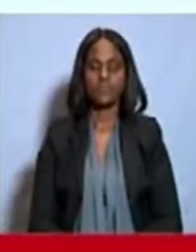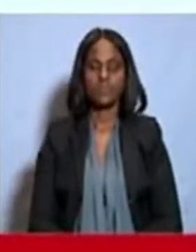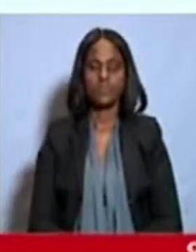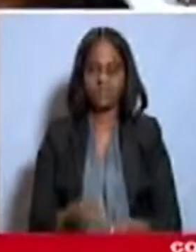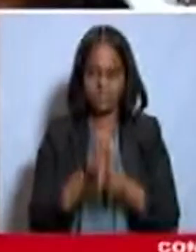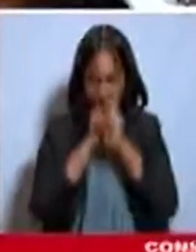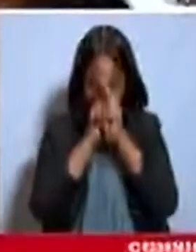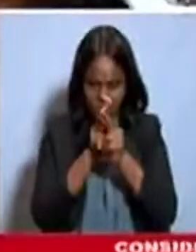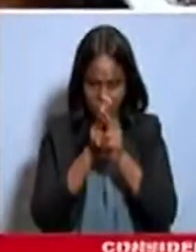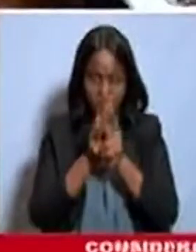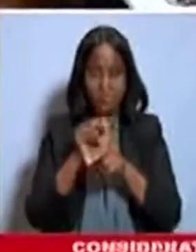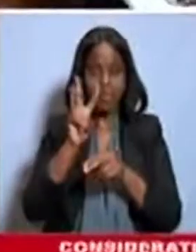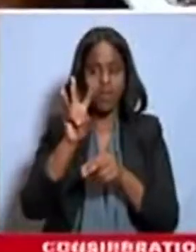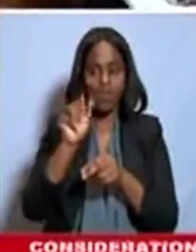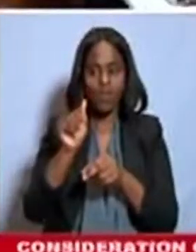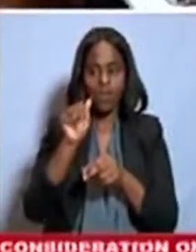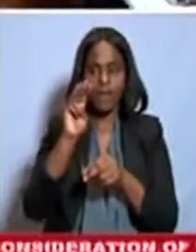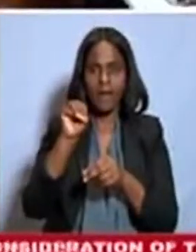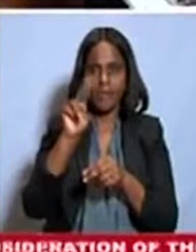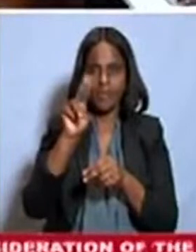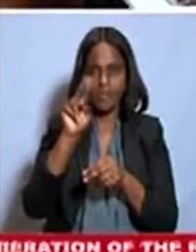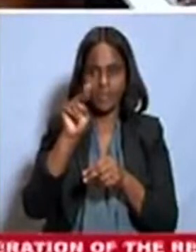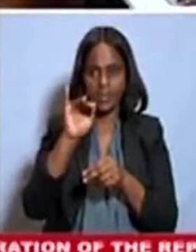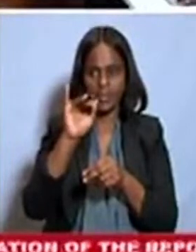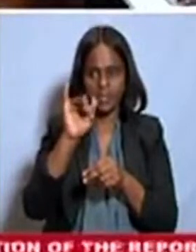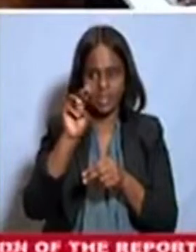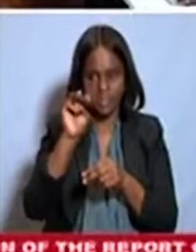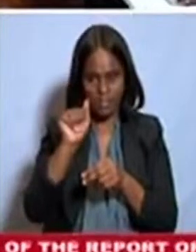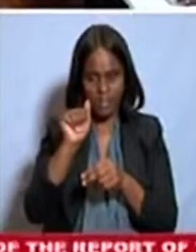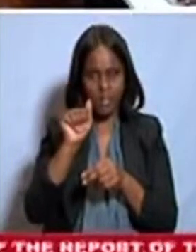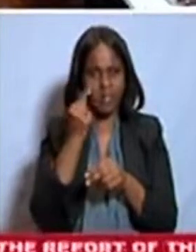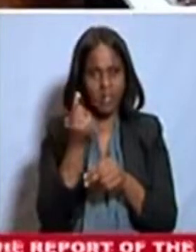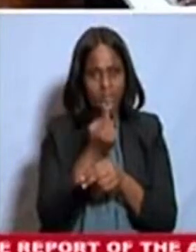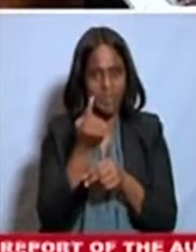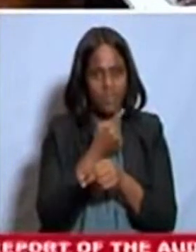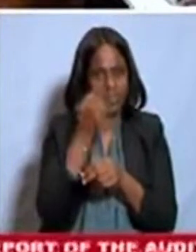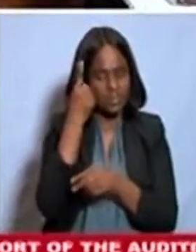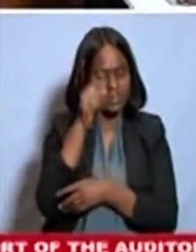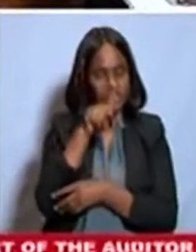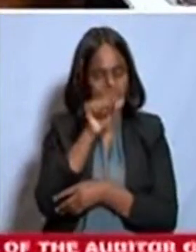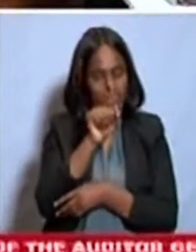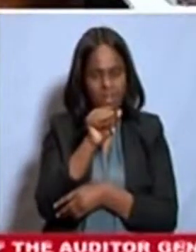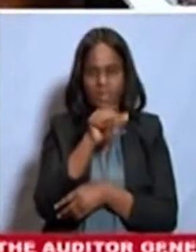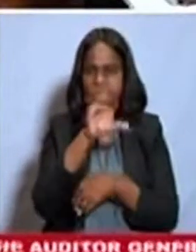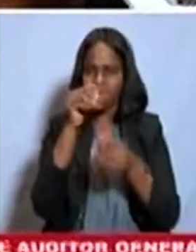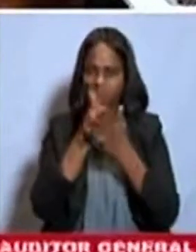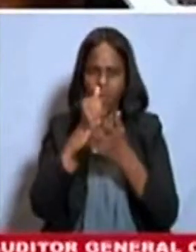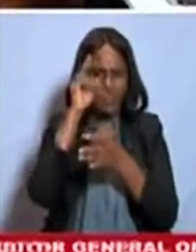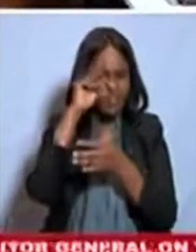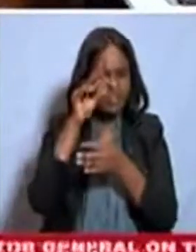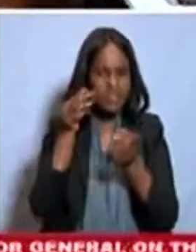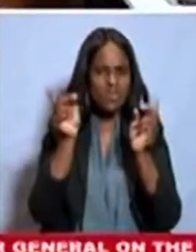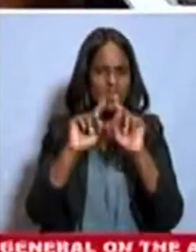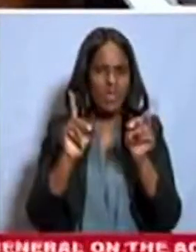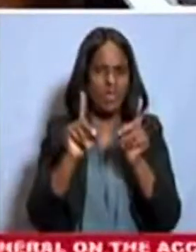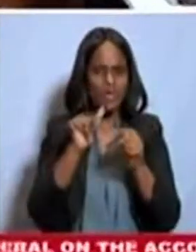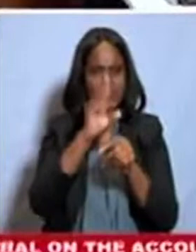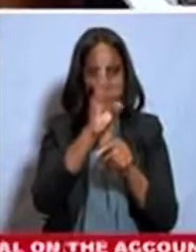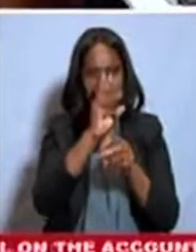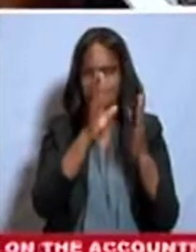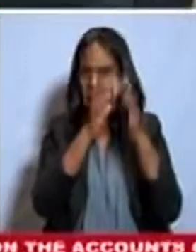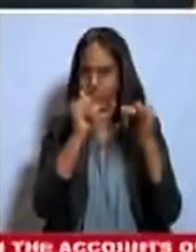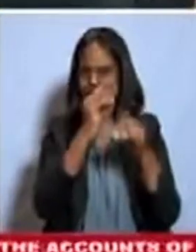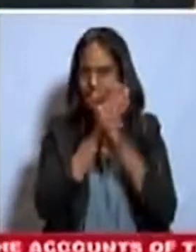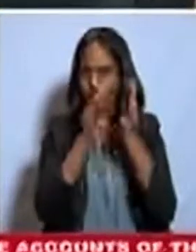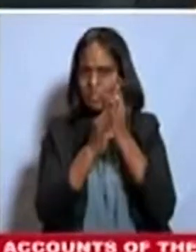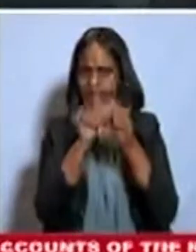Honorable Mnyuma. Chair, just to understand PS, where was the entire ministry when 16 houses were